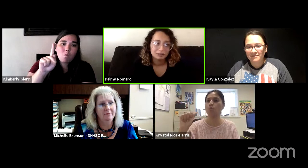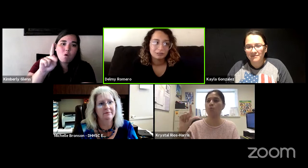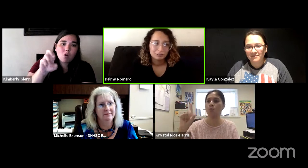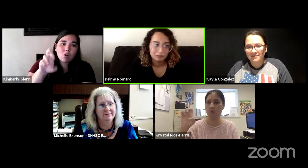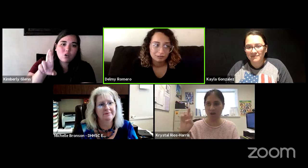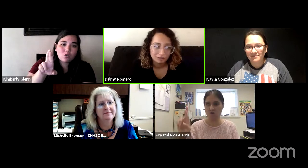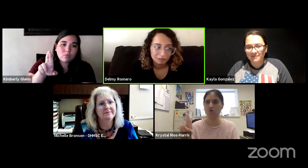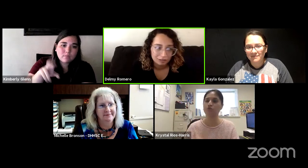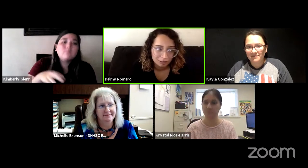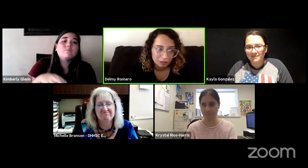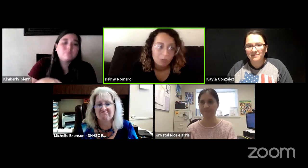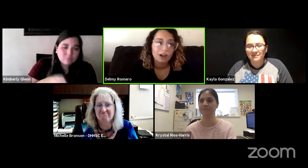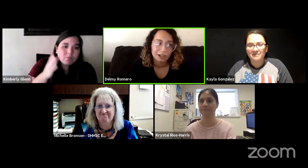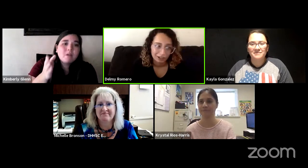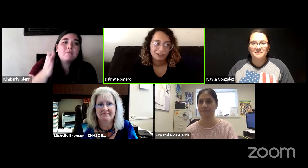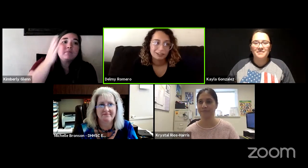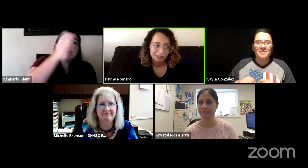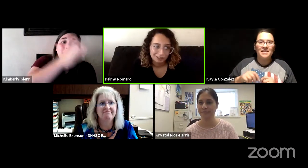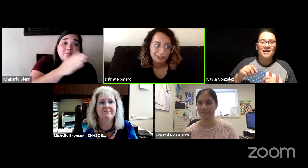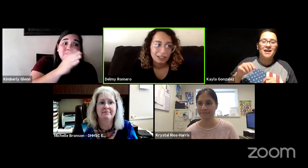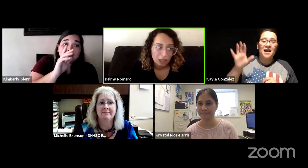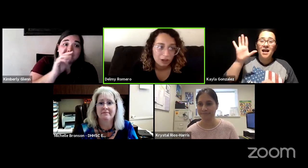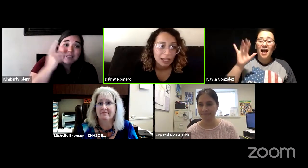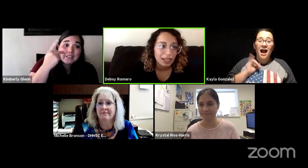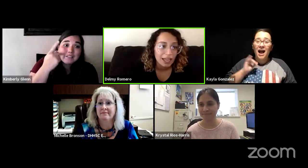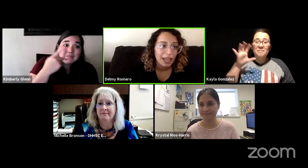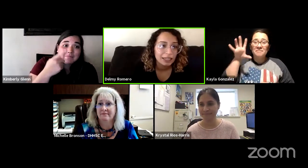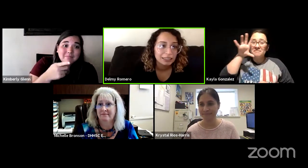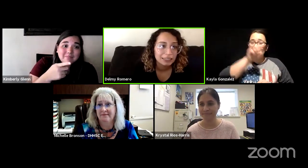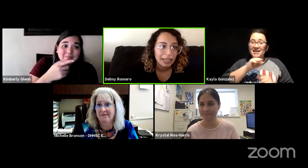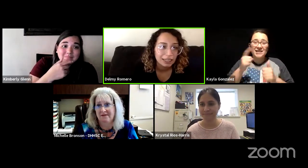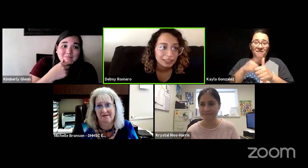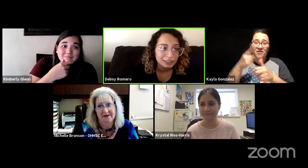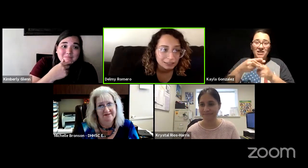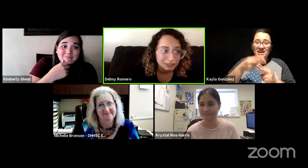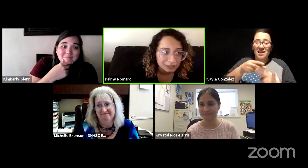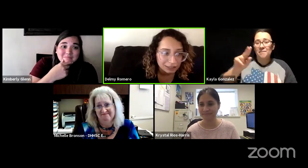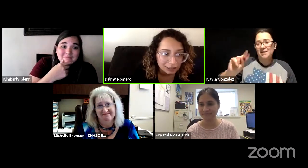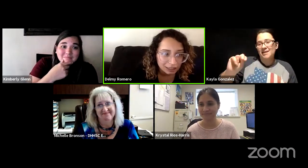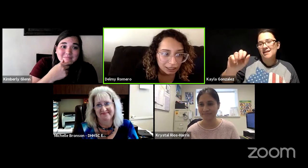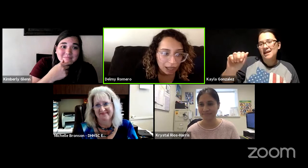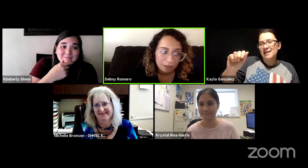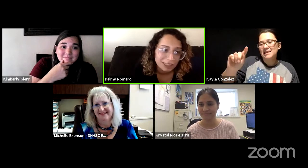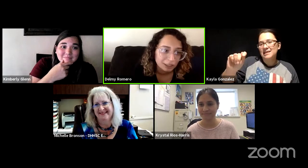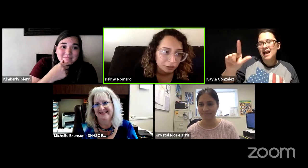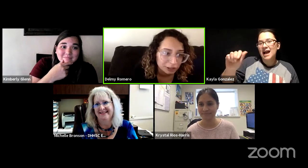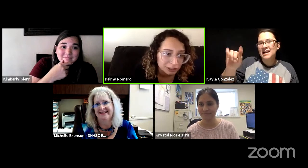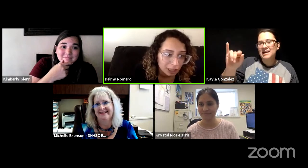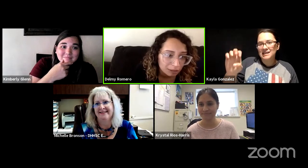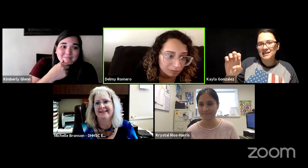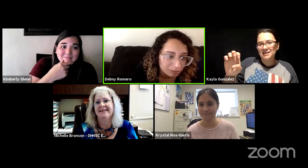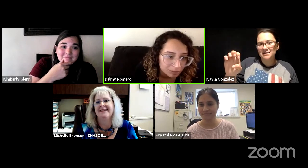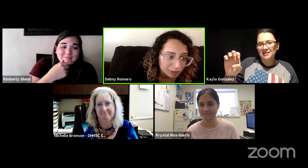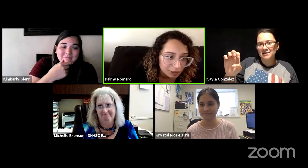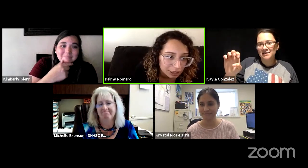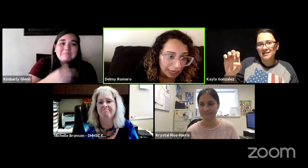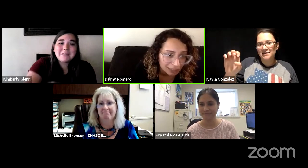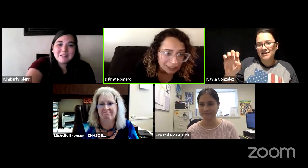Nicole, Walker. Okay, and Kayla, I'm guessing the first